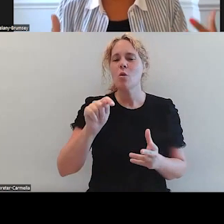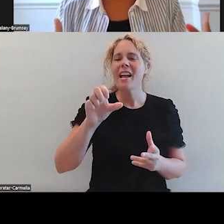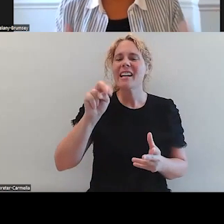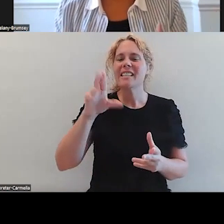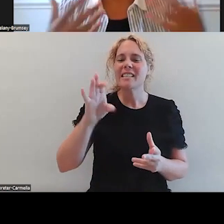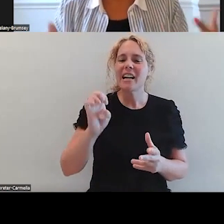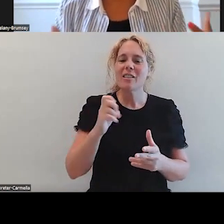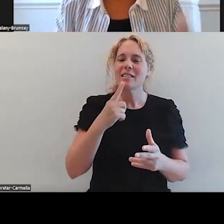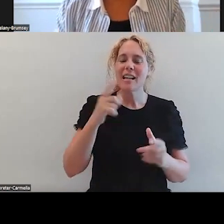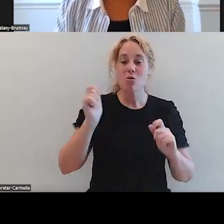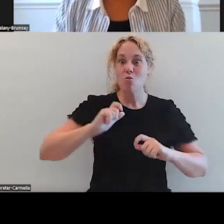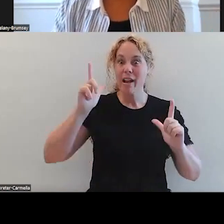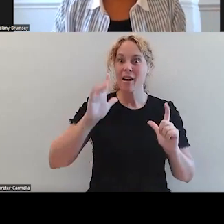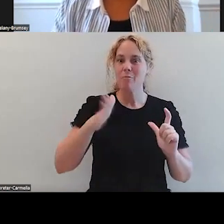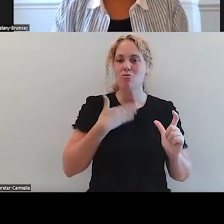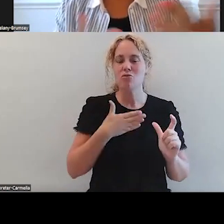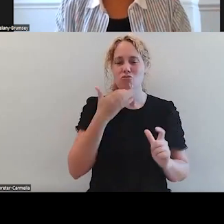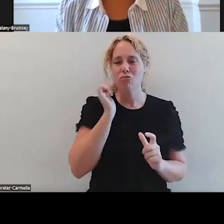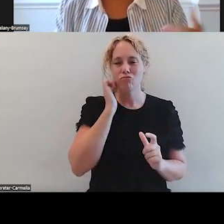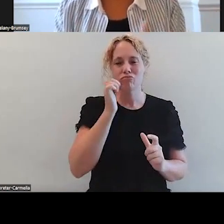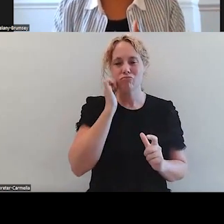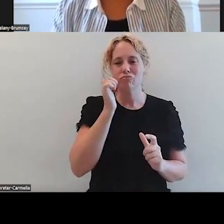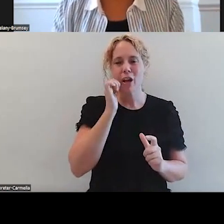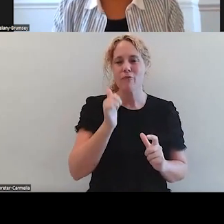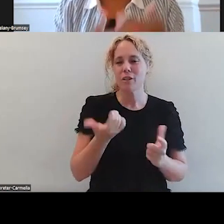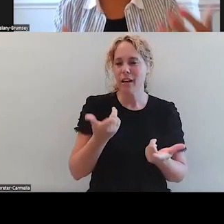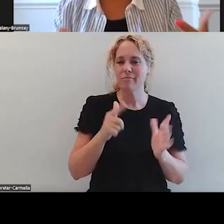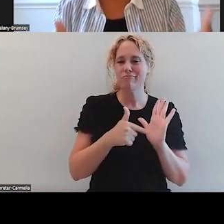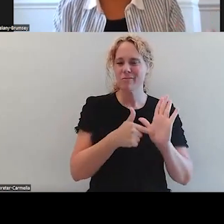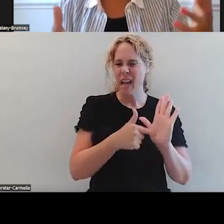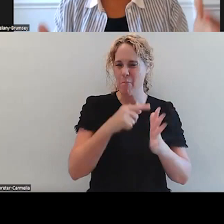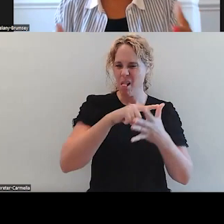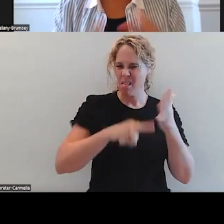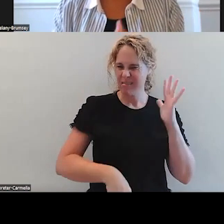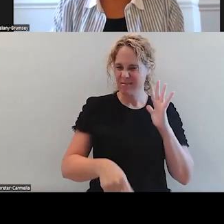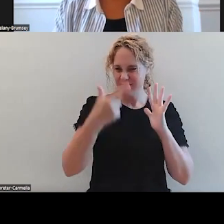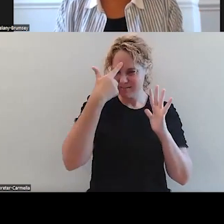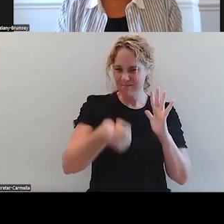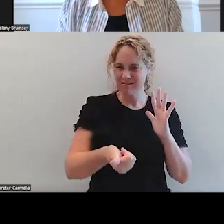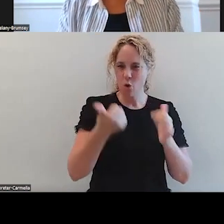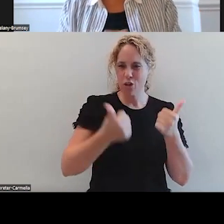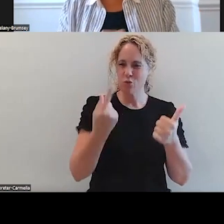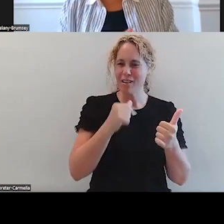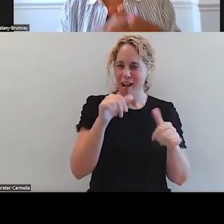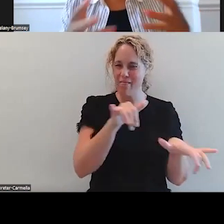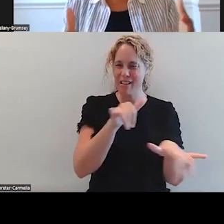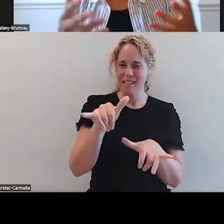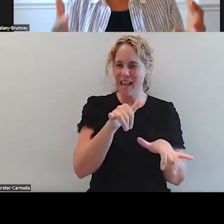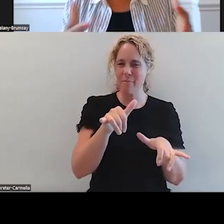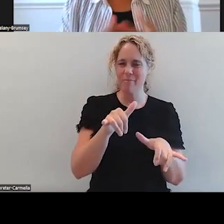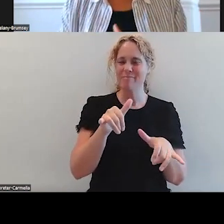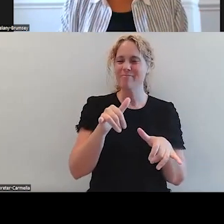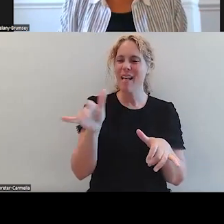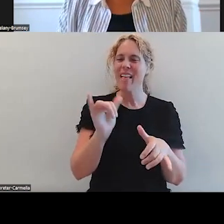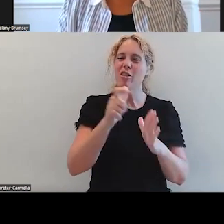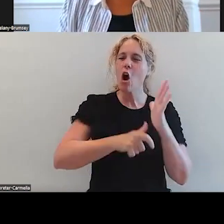up your joy on a daily basis. And here are some of the examples. I think you all can choose which one is not like the others. It wasn't in the article, but I think we're